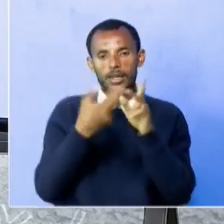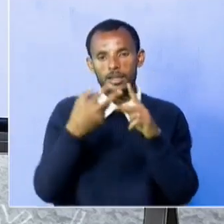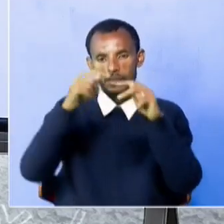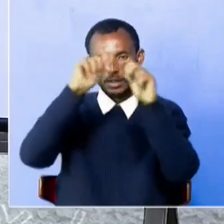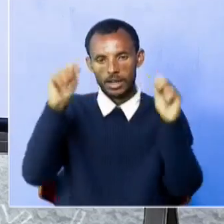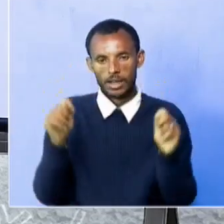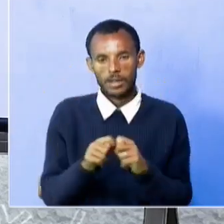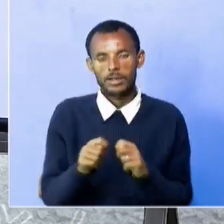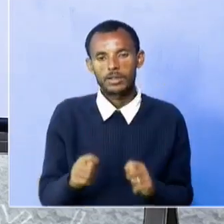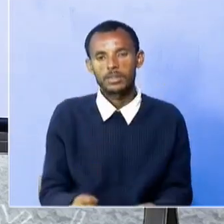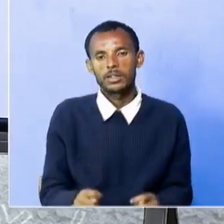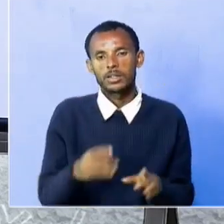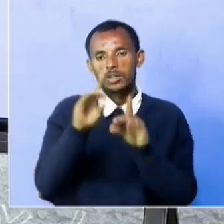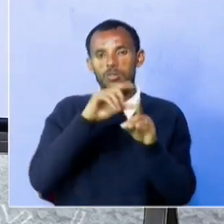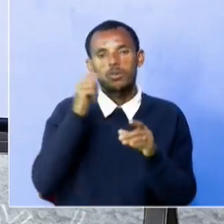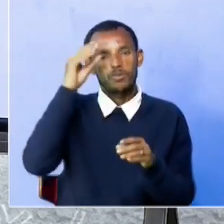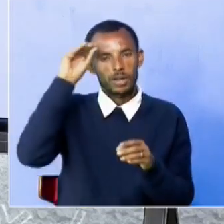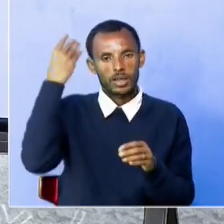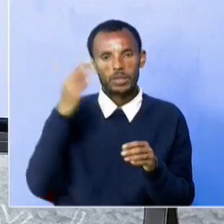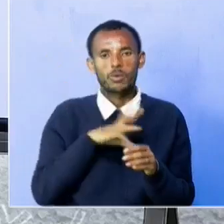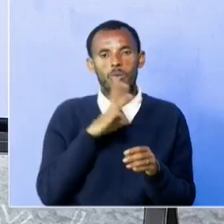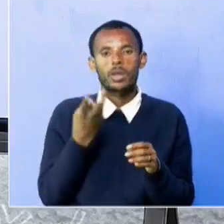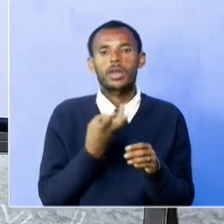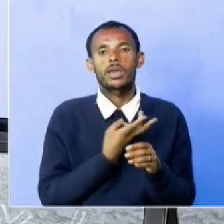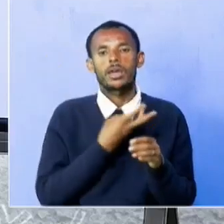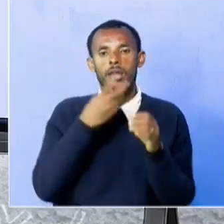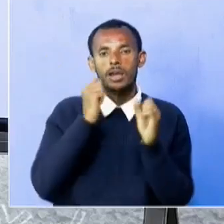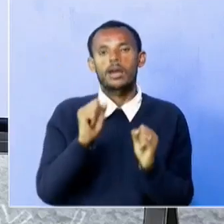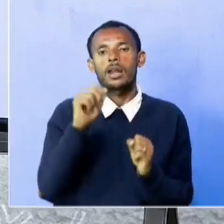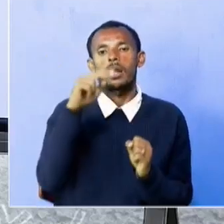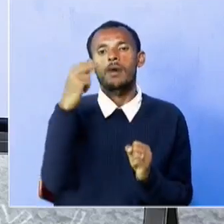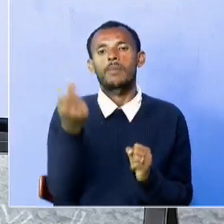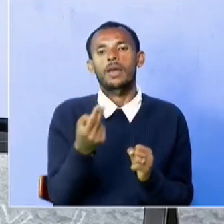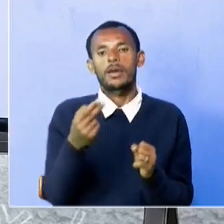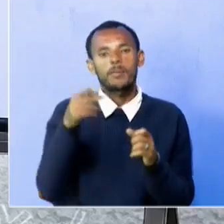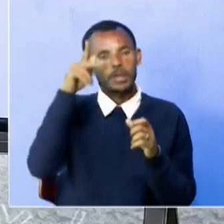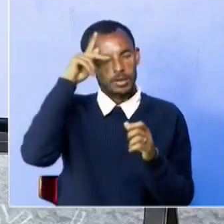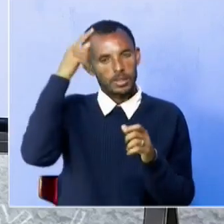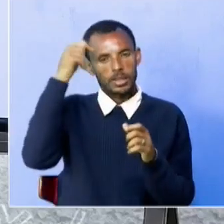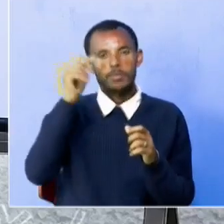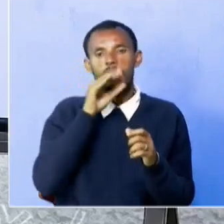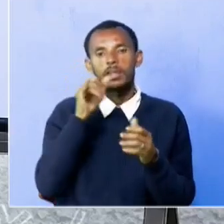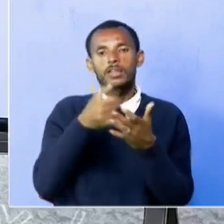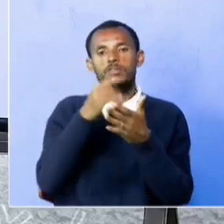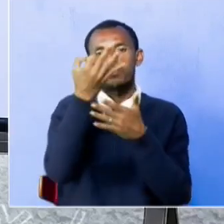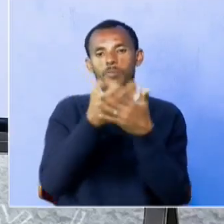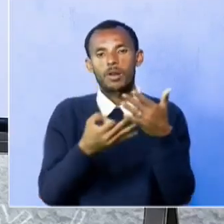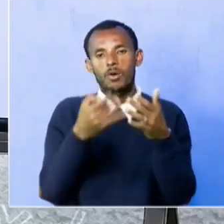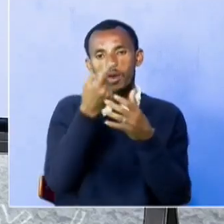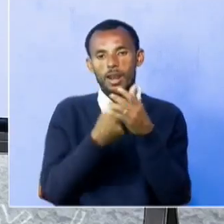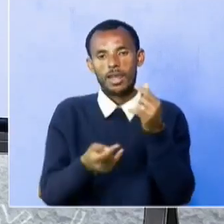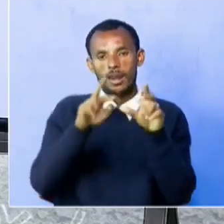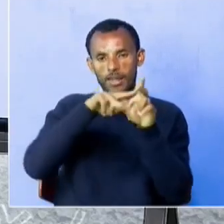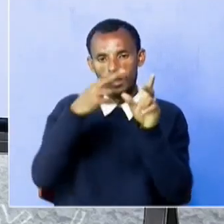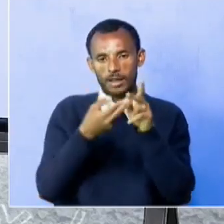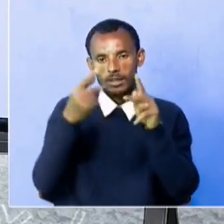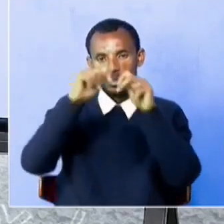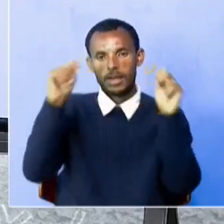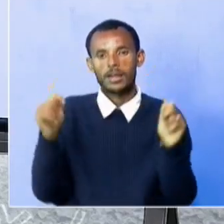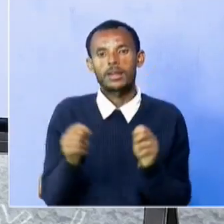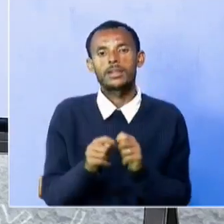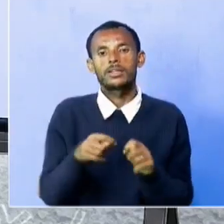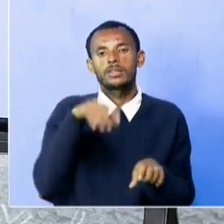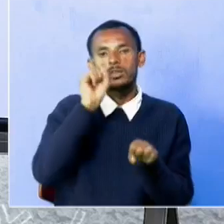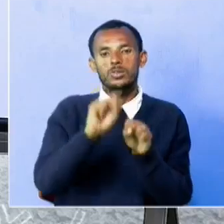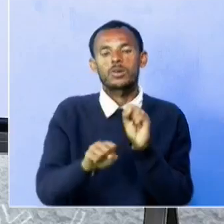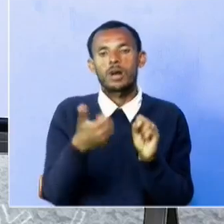triangle. Don't forget, we can apply Pythagoras theorem and its formula for only right angle triangle.